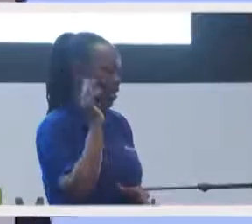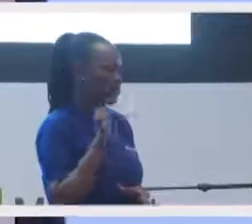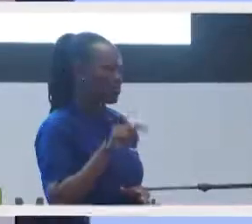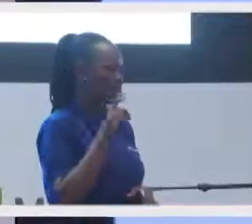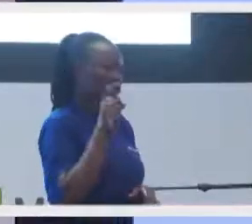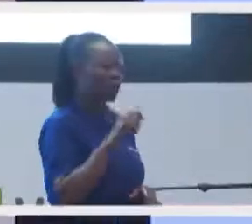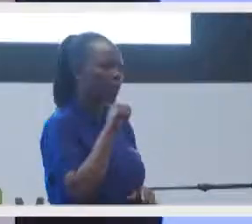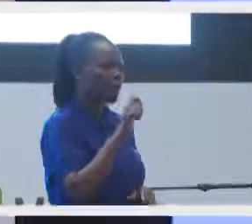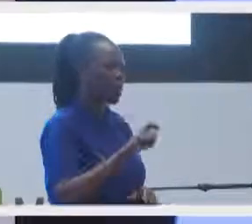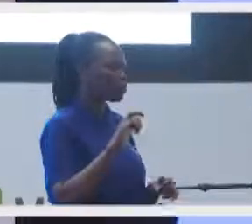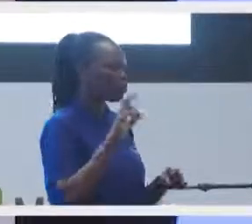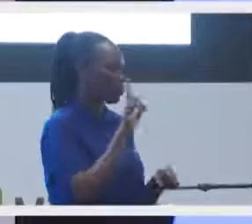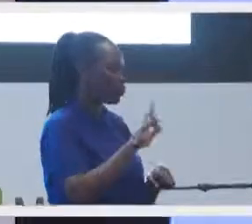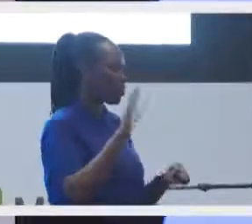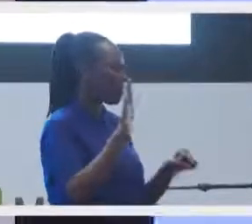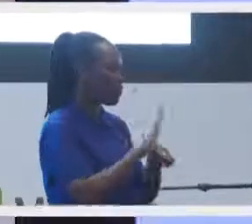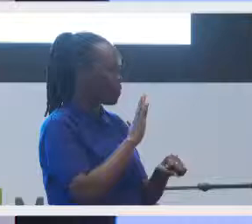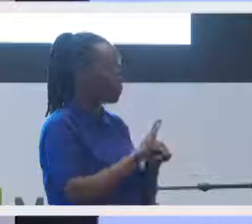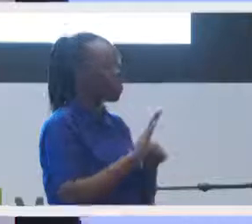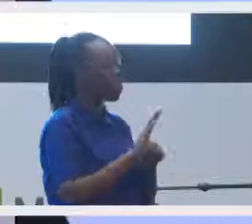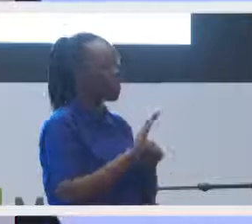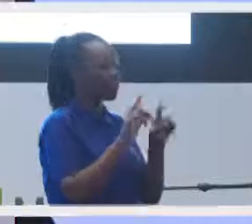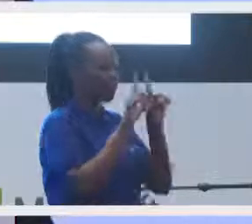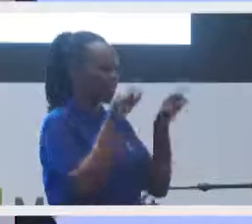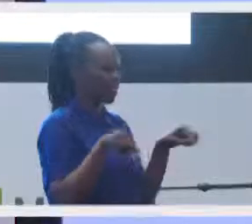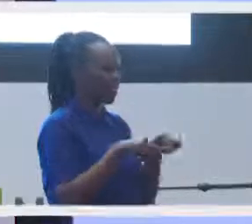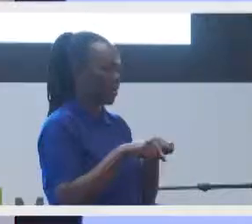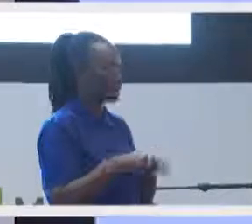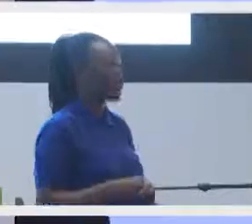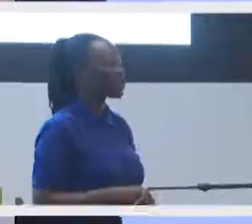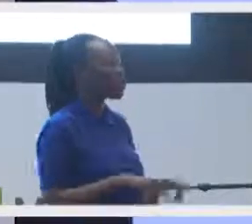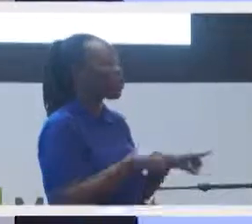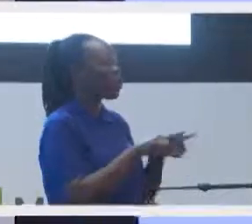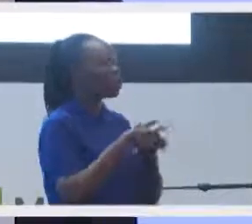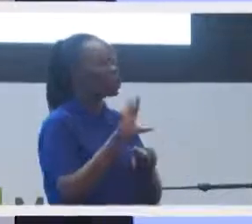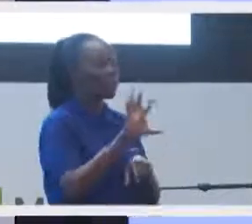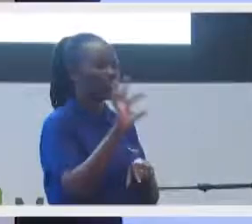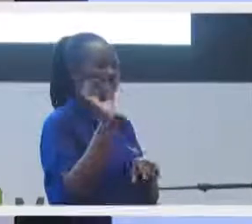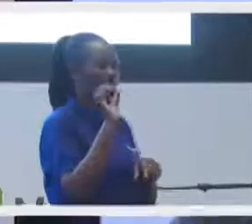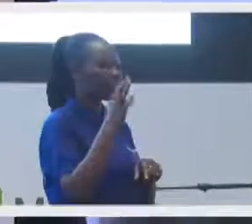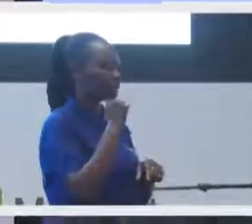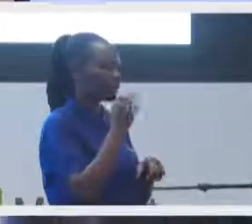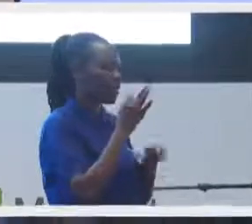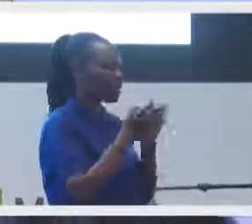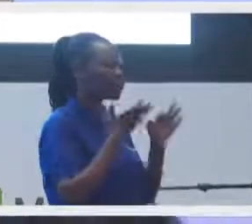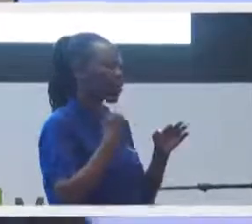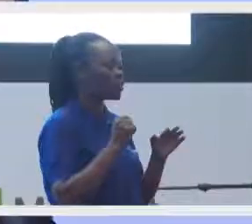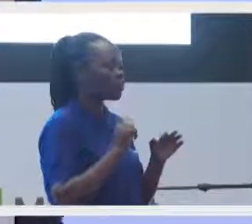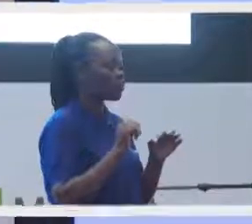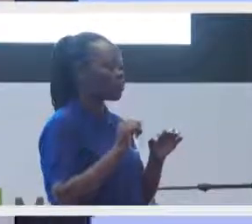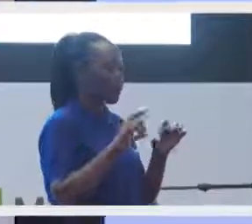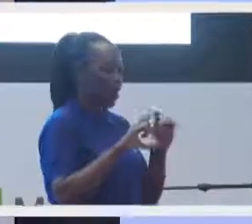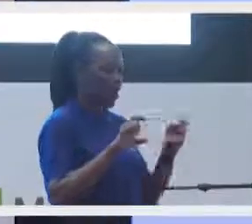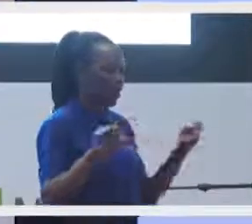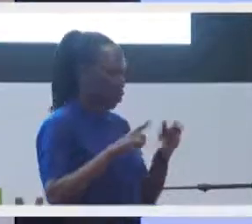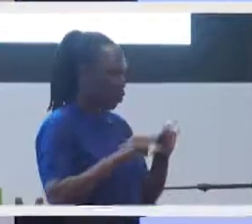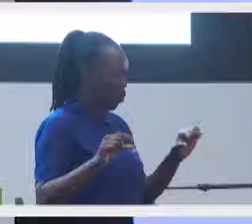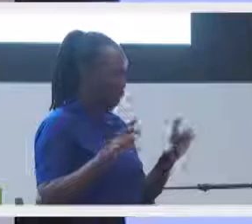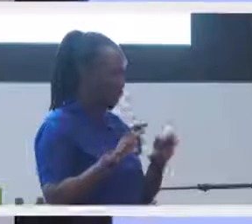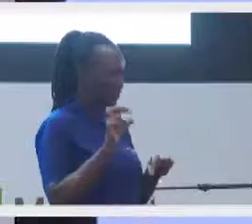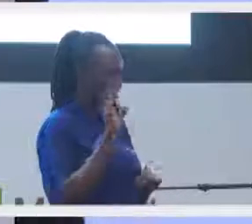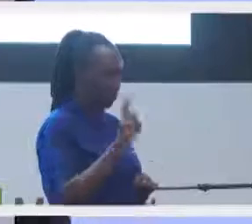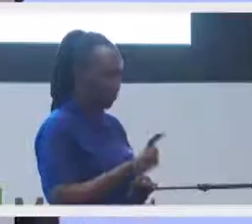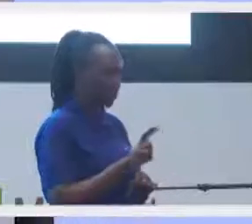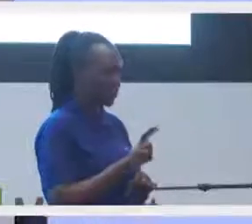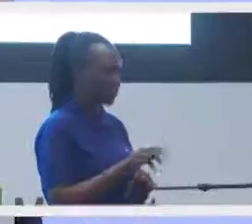use a full-featured screen reader. When active, Select to Speak allows users to highlight text they want to hear,